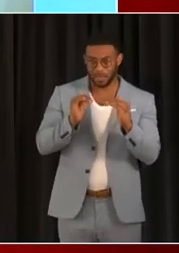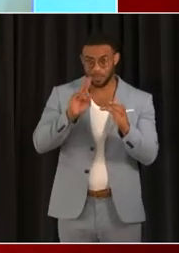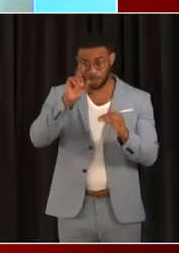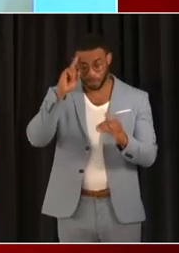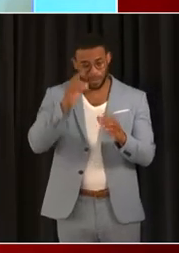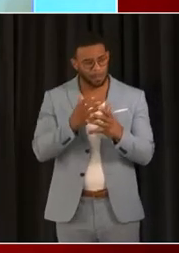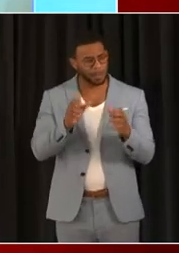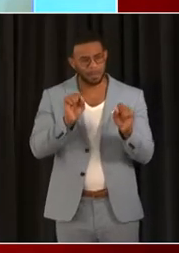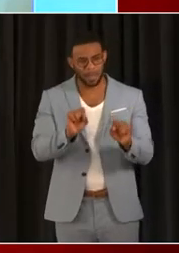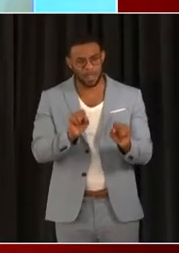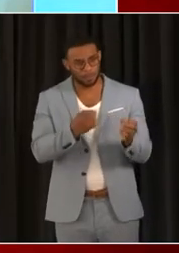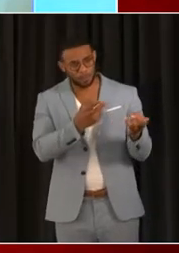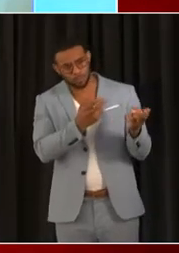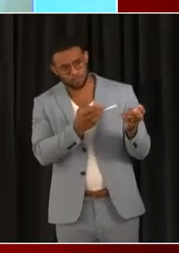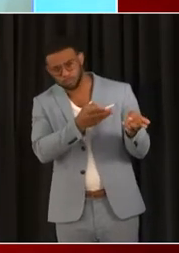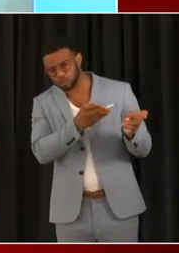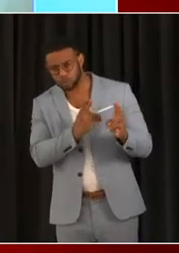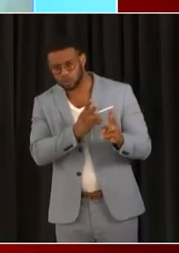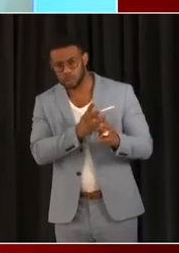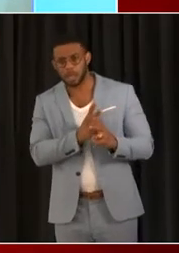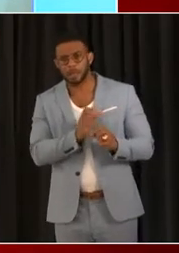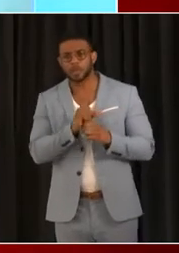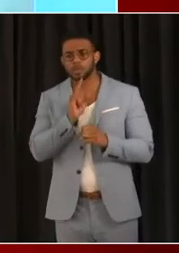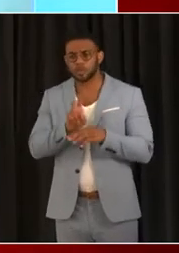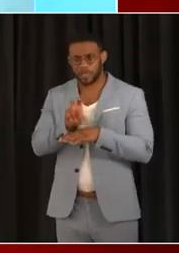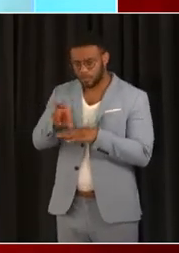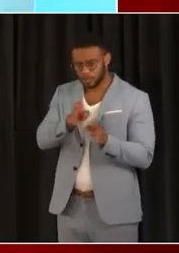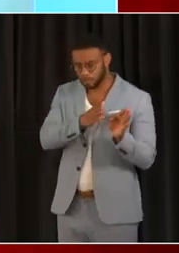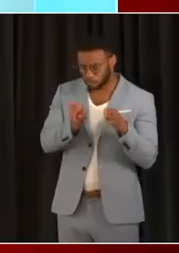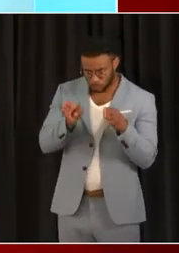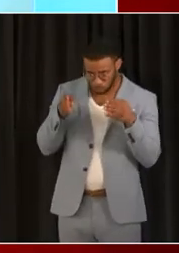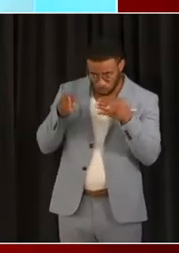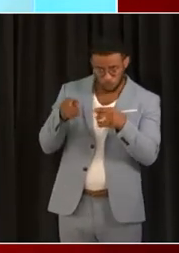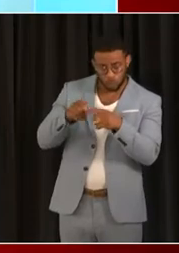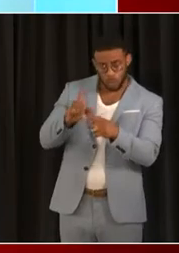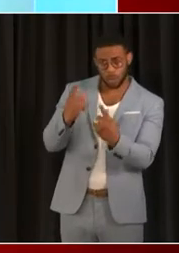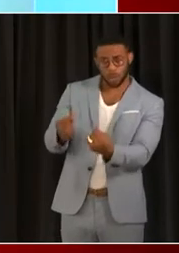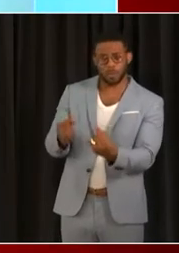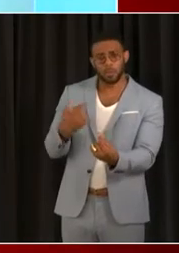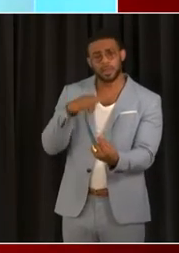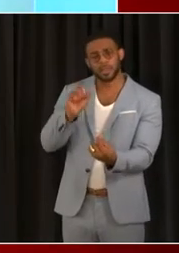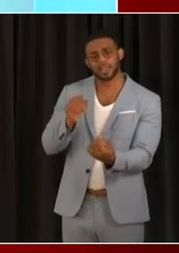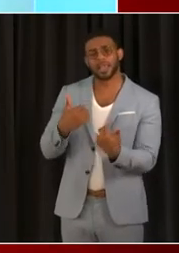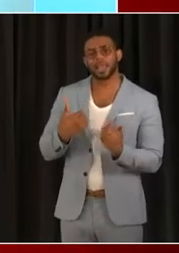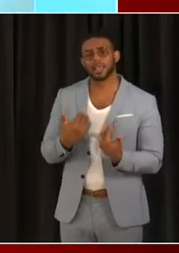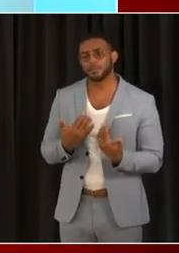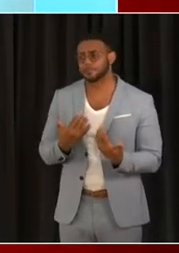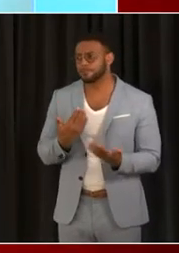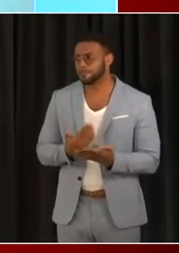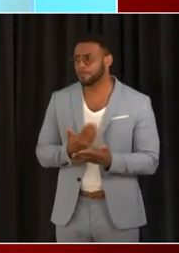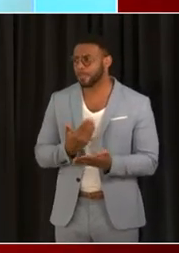government as much as possible to make sure those investments go. We need to